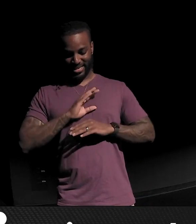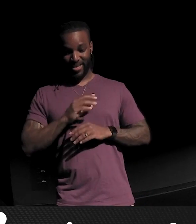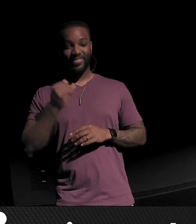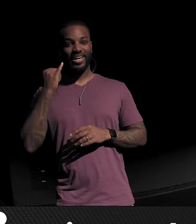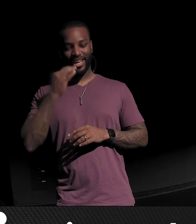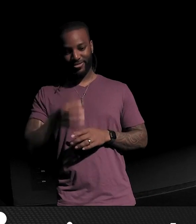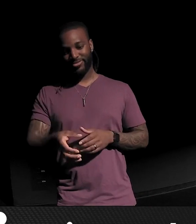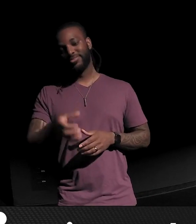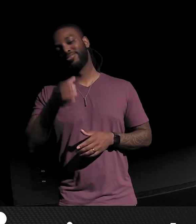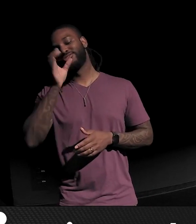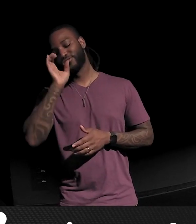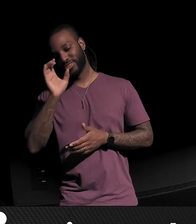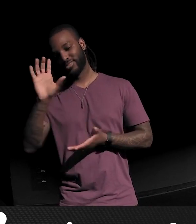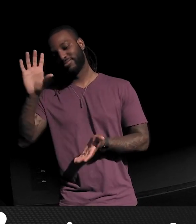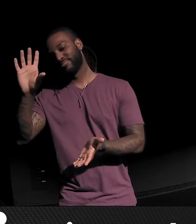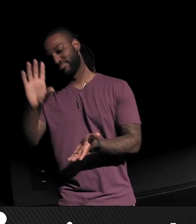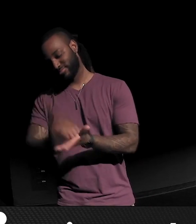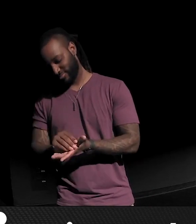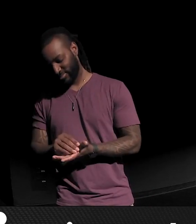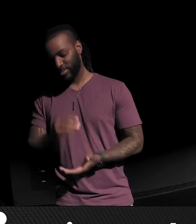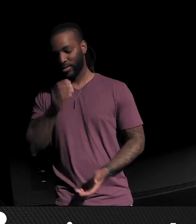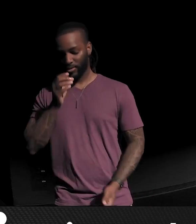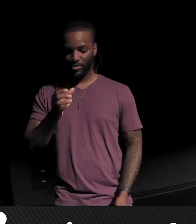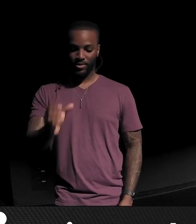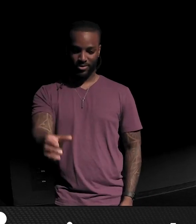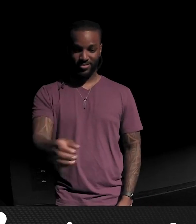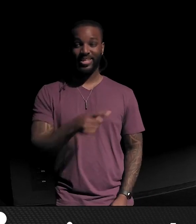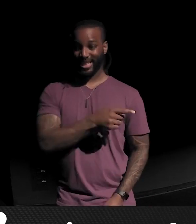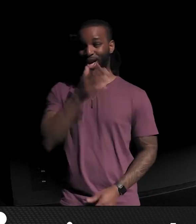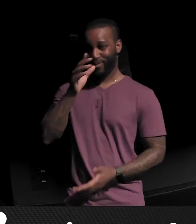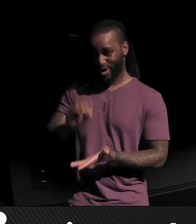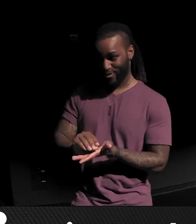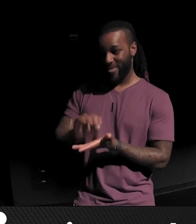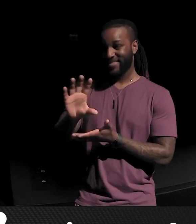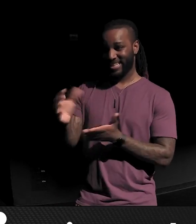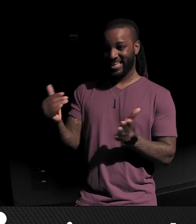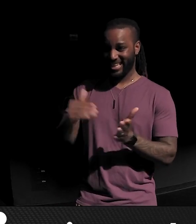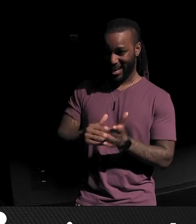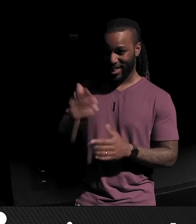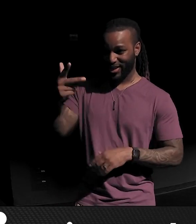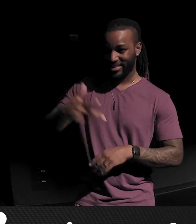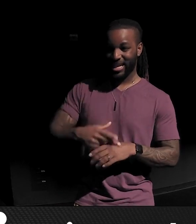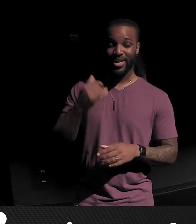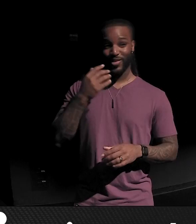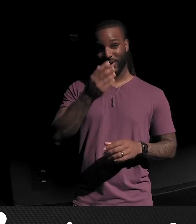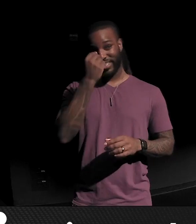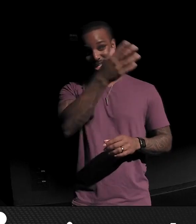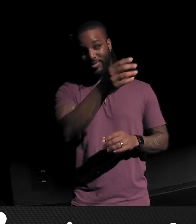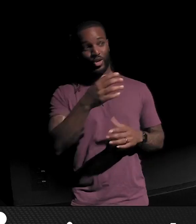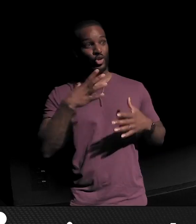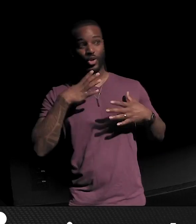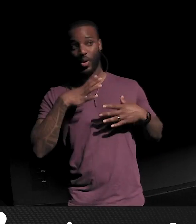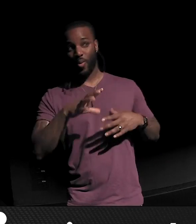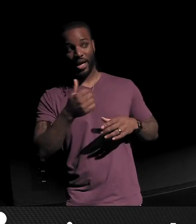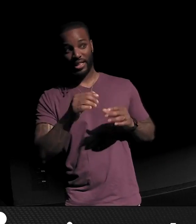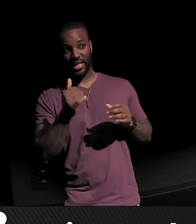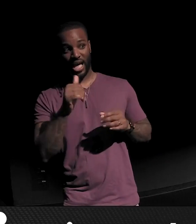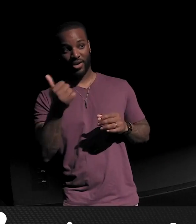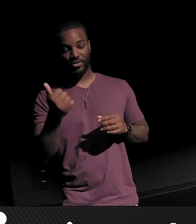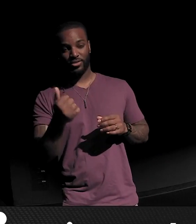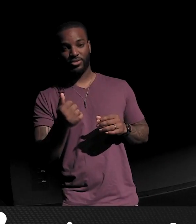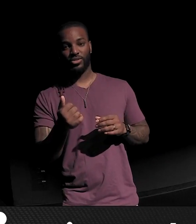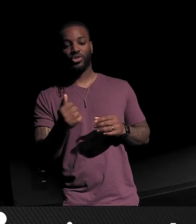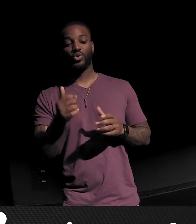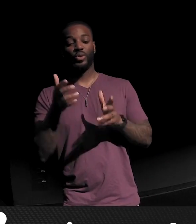because you're their guest and you put the cup down, they're going to fill it a third time. If you want to signal to the host, you don't want anything else to drink, you leave a little bit in the bottom of the